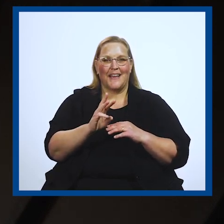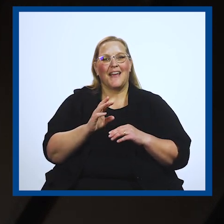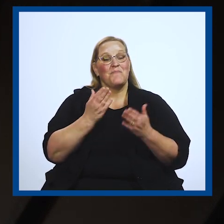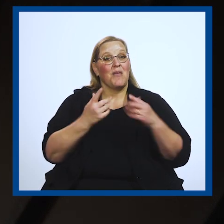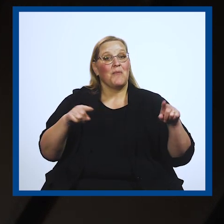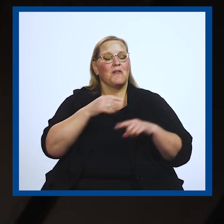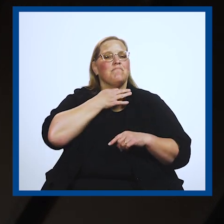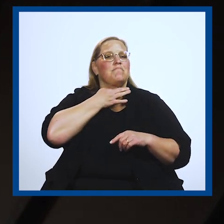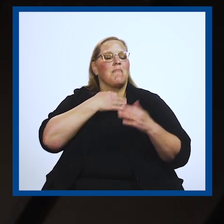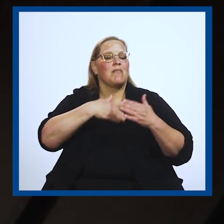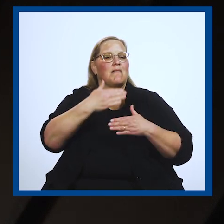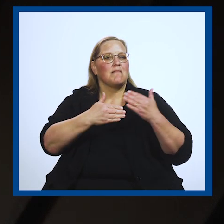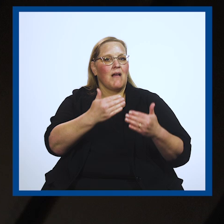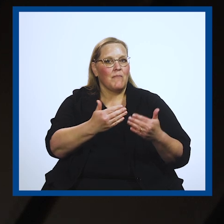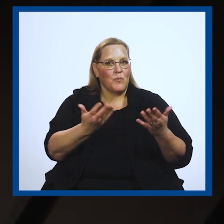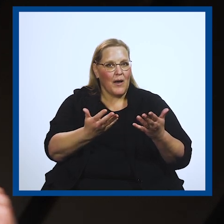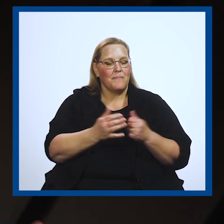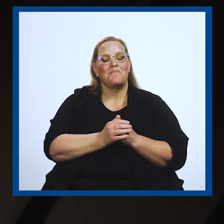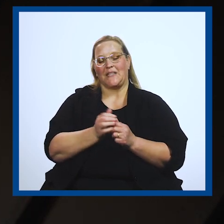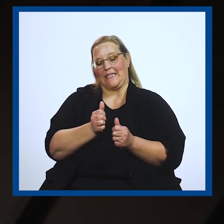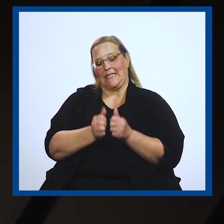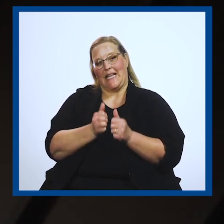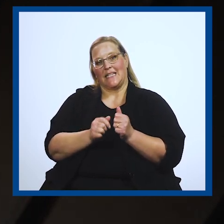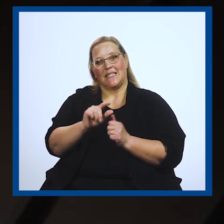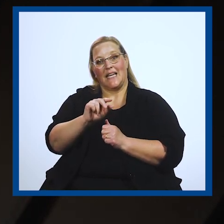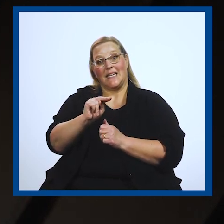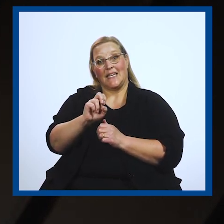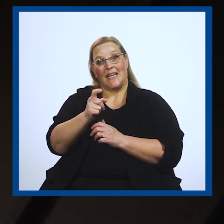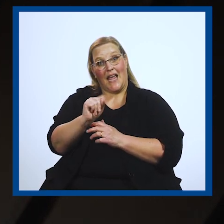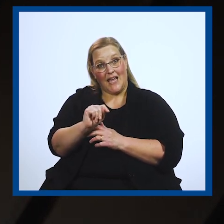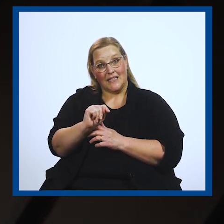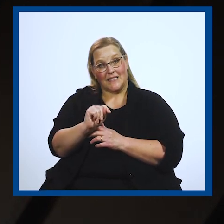what the next step is. Why not just text NEXT to